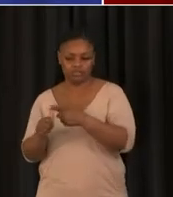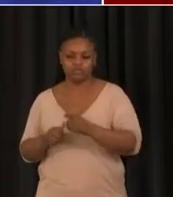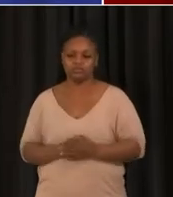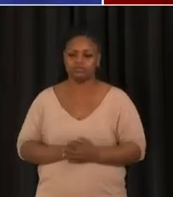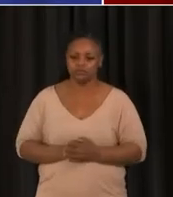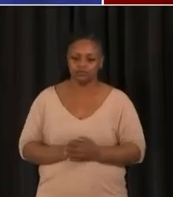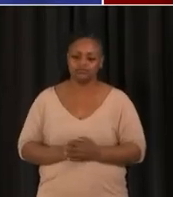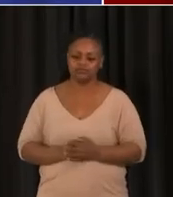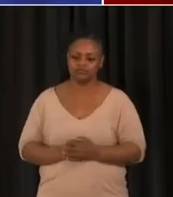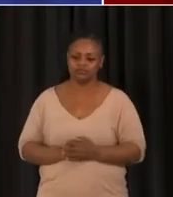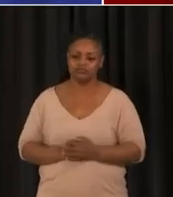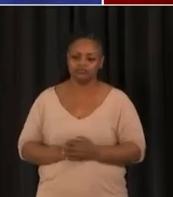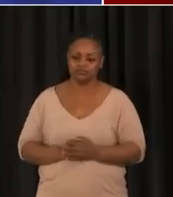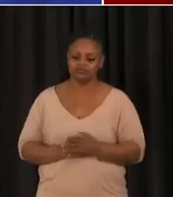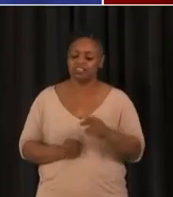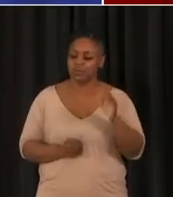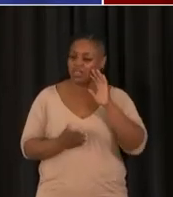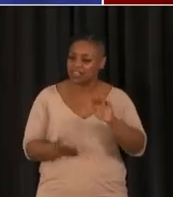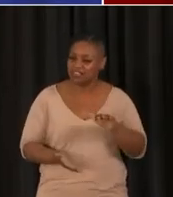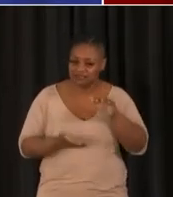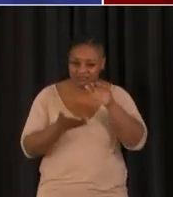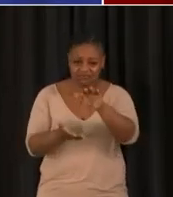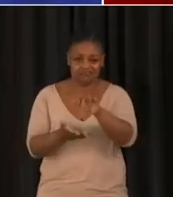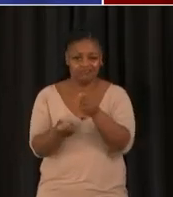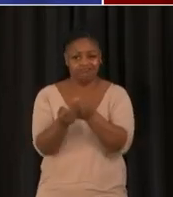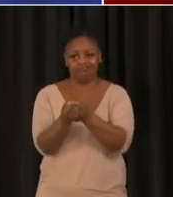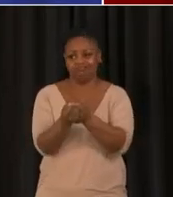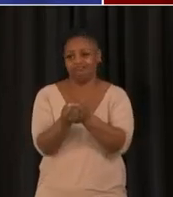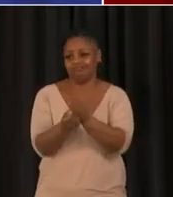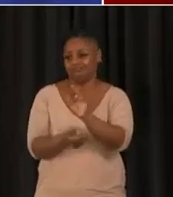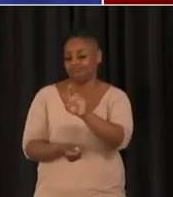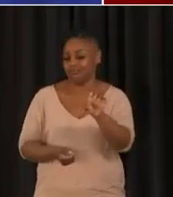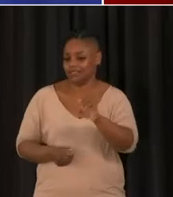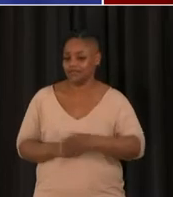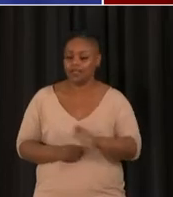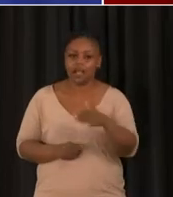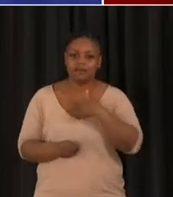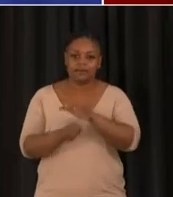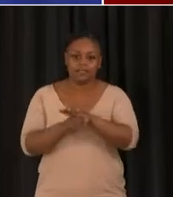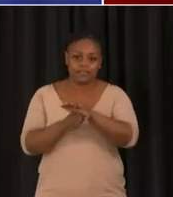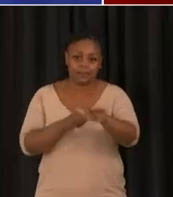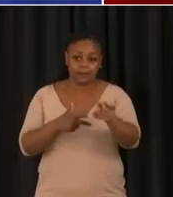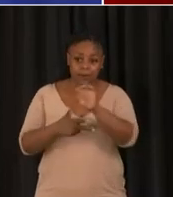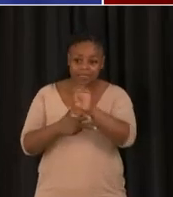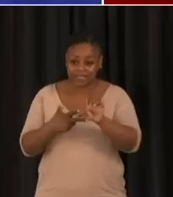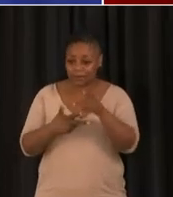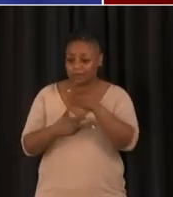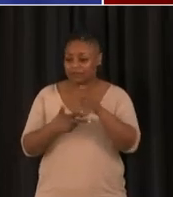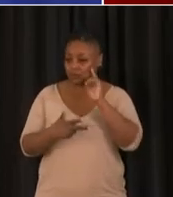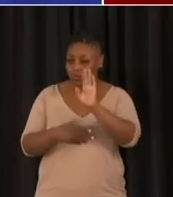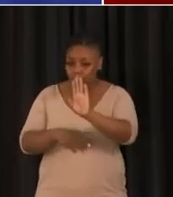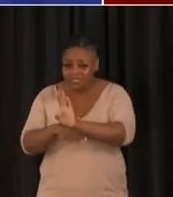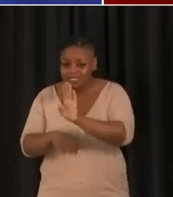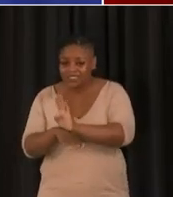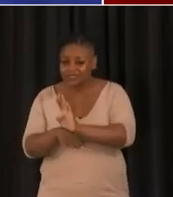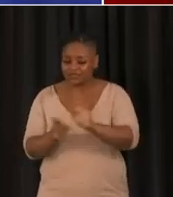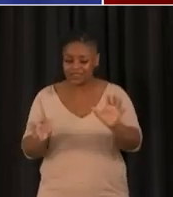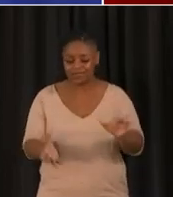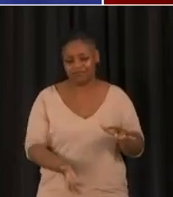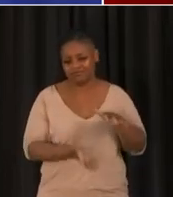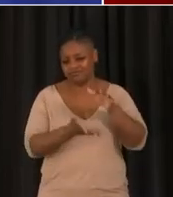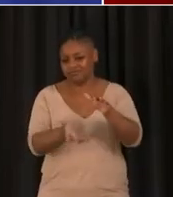the Downtown DC bid and the Anacostia bid. At the Convention Center and at Mapleview Flats later this week, you can pick